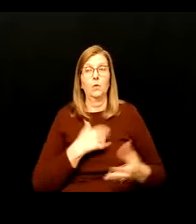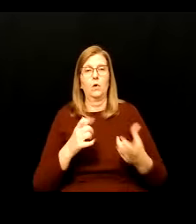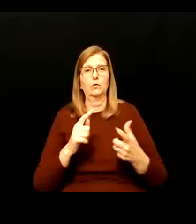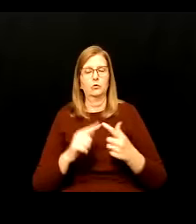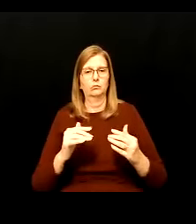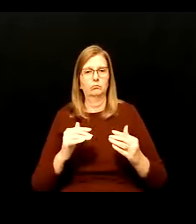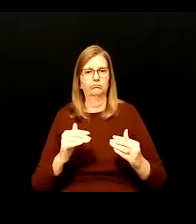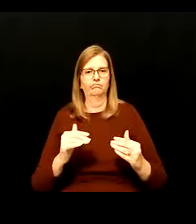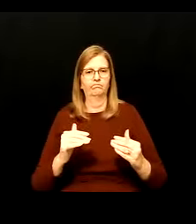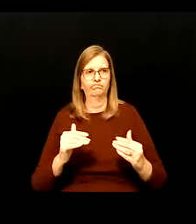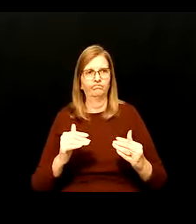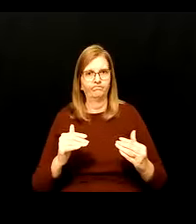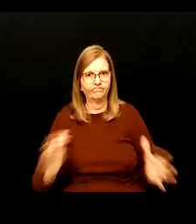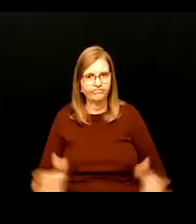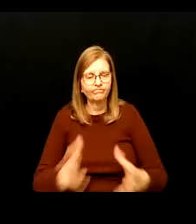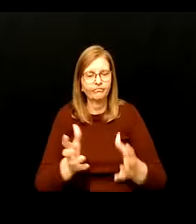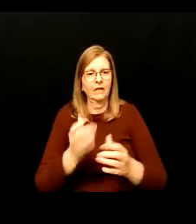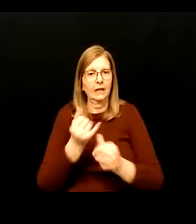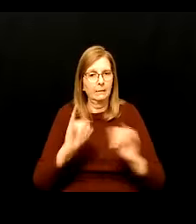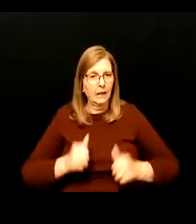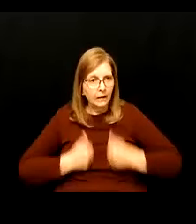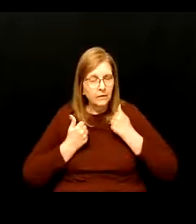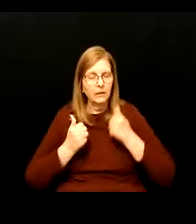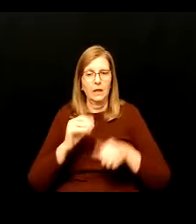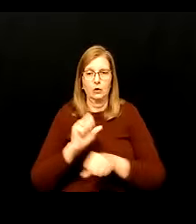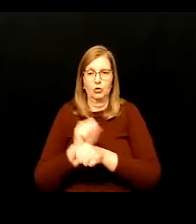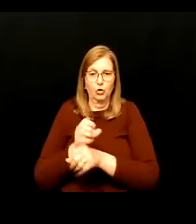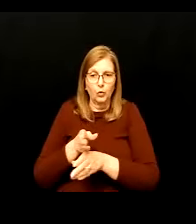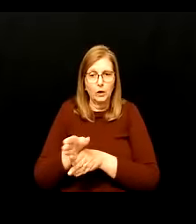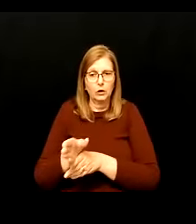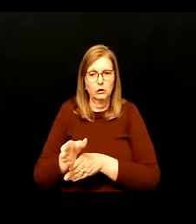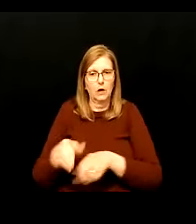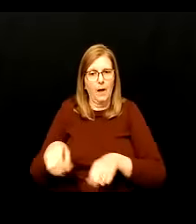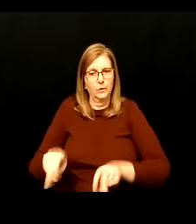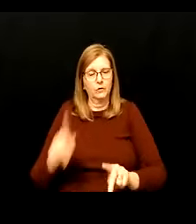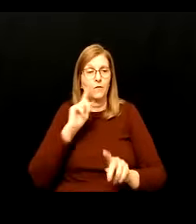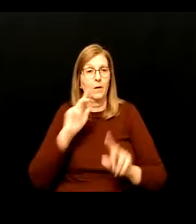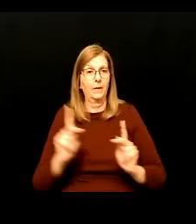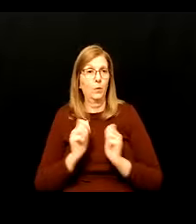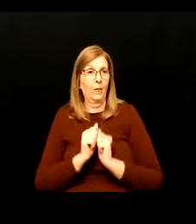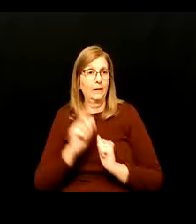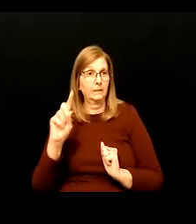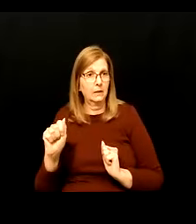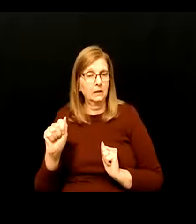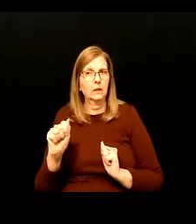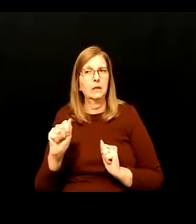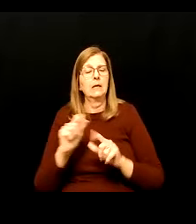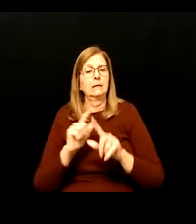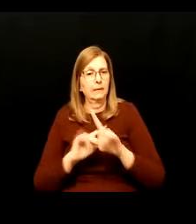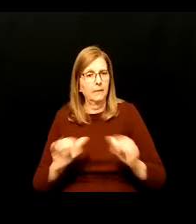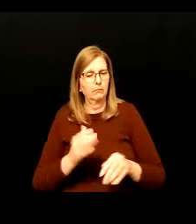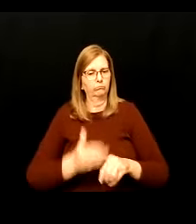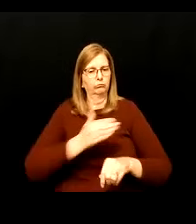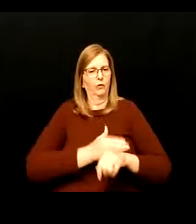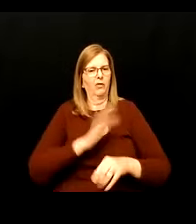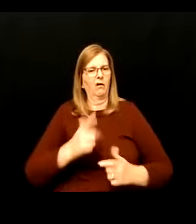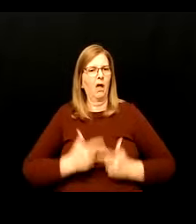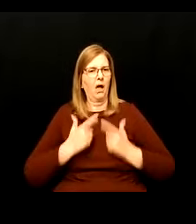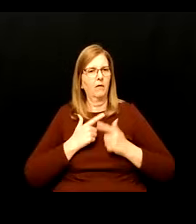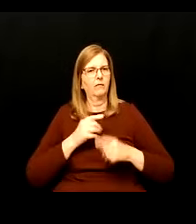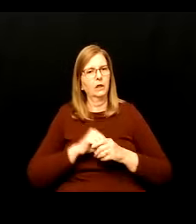independent living, employment, career opportunities for people with disabilities while improving their lives in the communities in